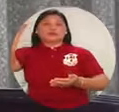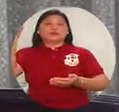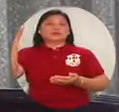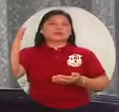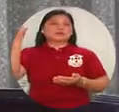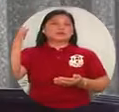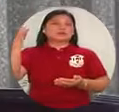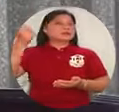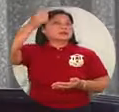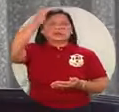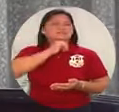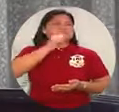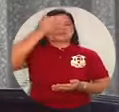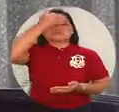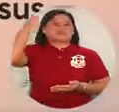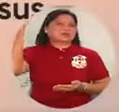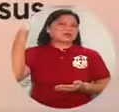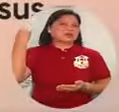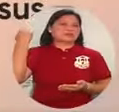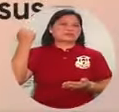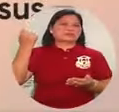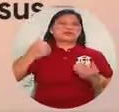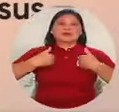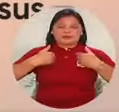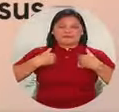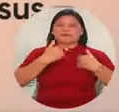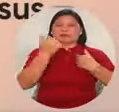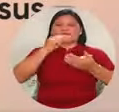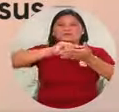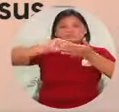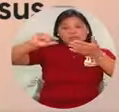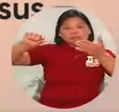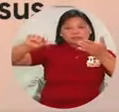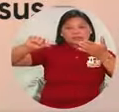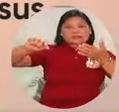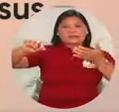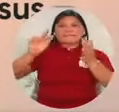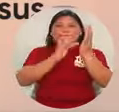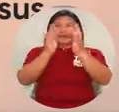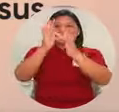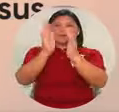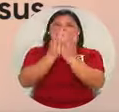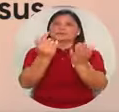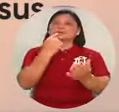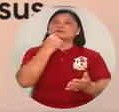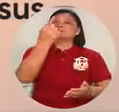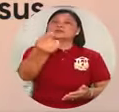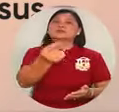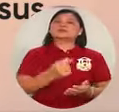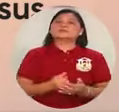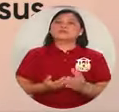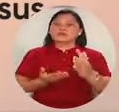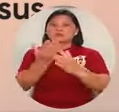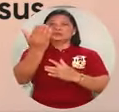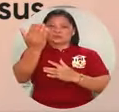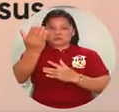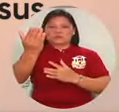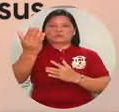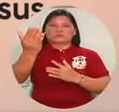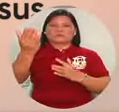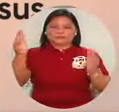doesn't forget it. Another verse in Philippians chapter 3, verse 12, Paul said again, "Not as though I had already